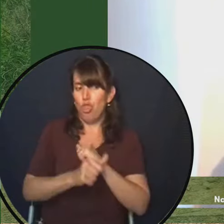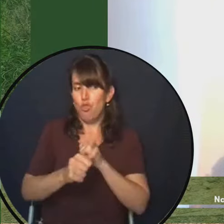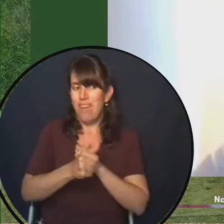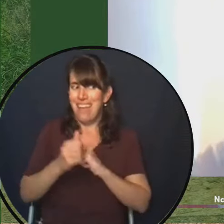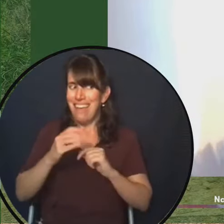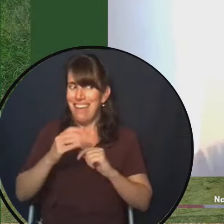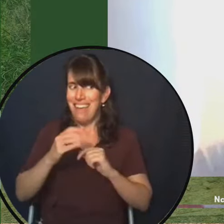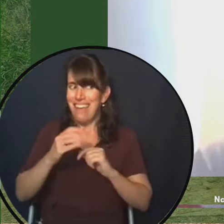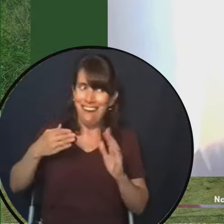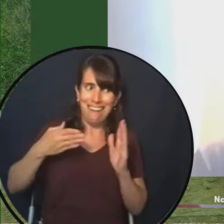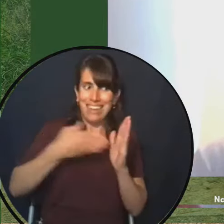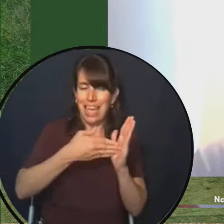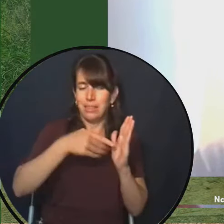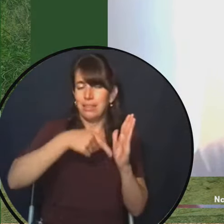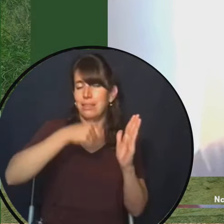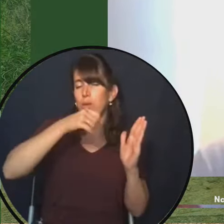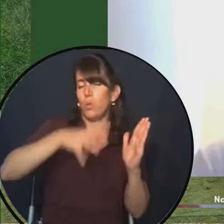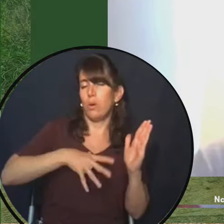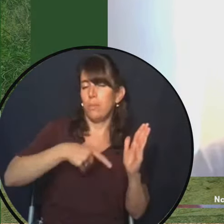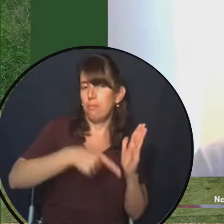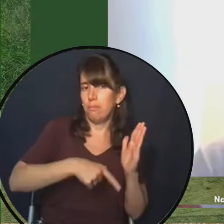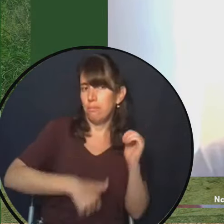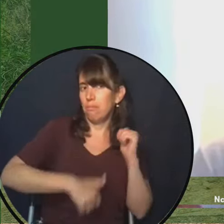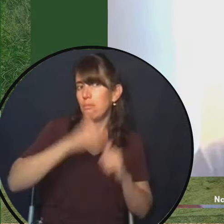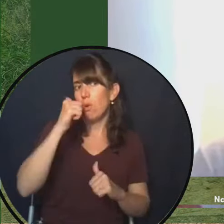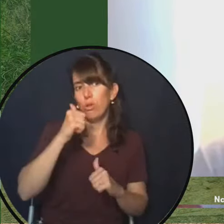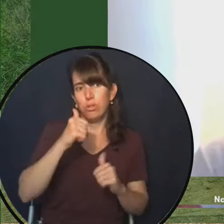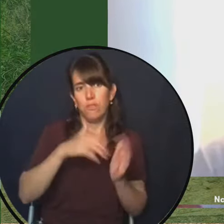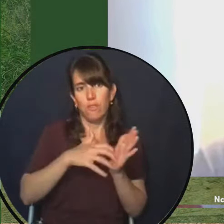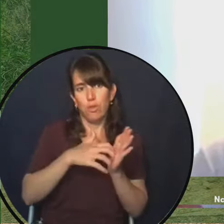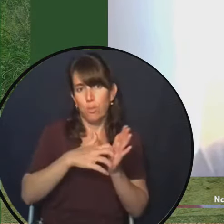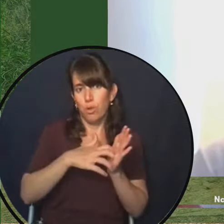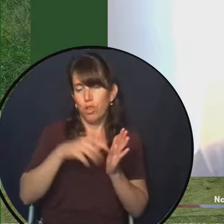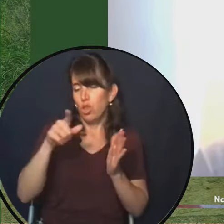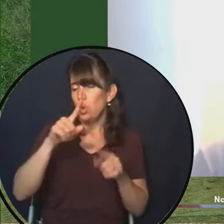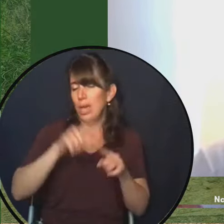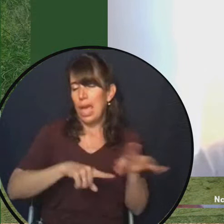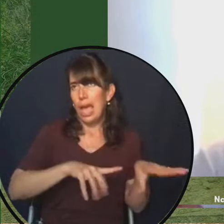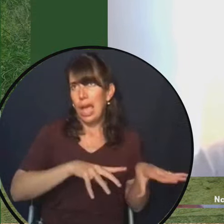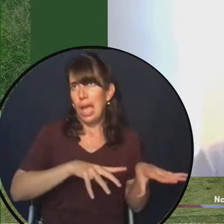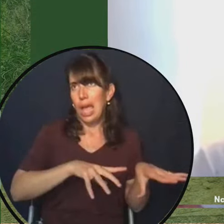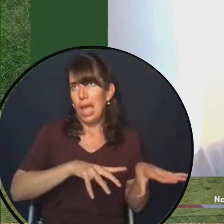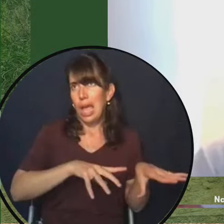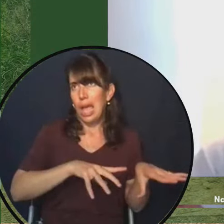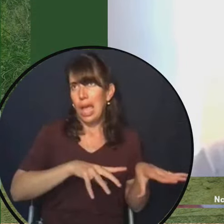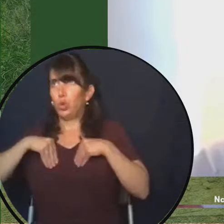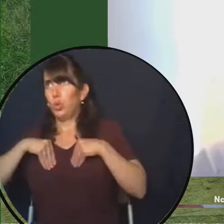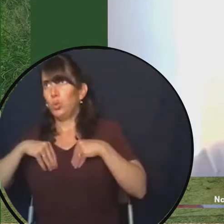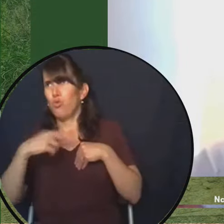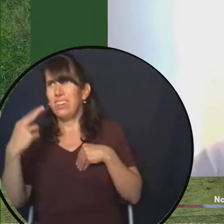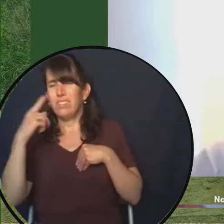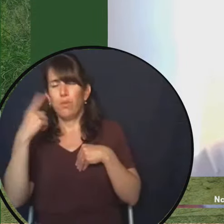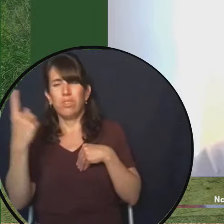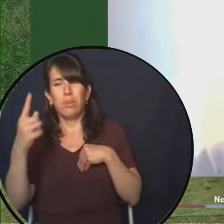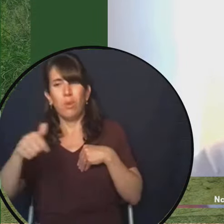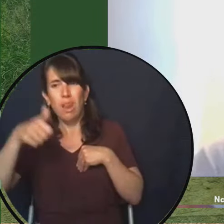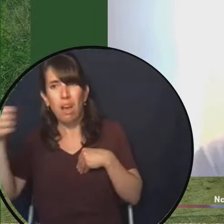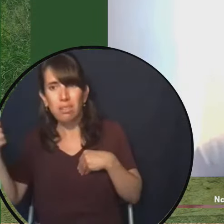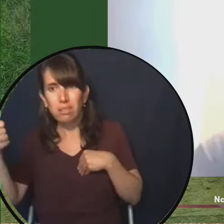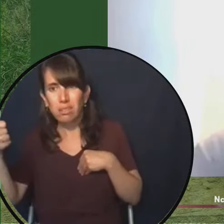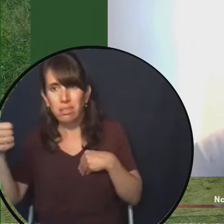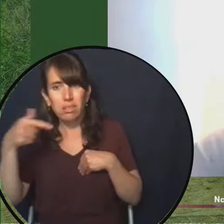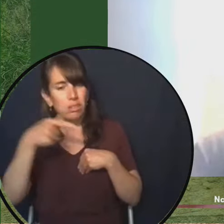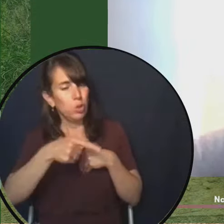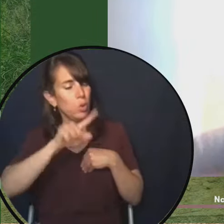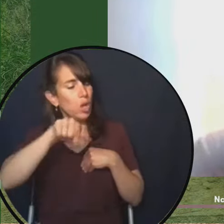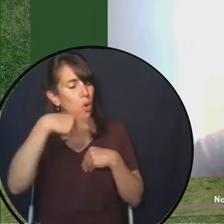so you cannot take a risk for someone else. You can't. You can only take a risk for yourself. And then